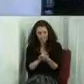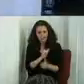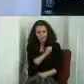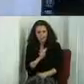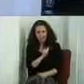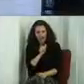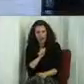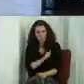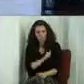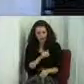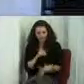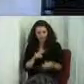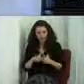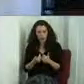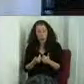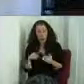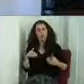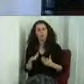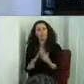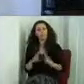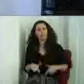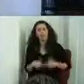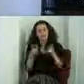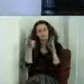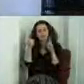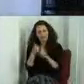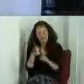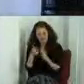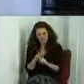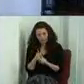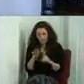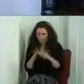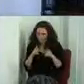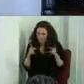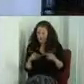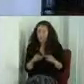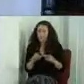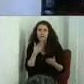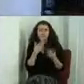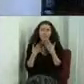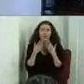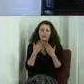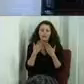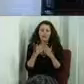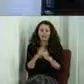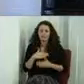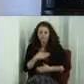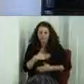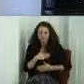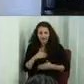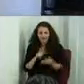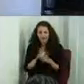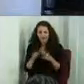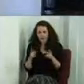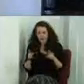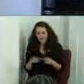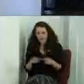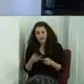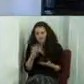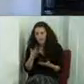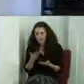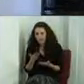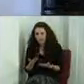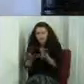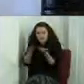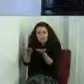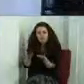we come into life itself. That place of gratitude, that place of thanksgiving, that